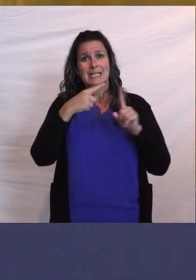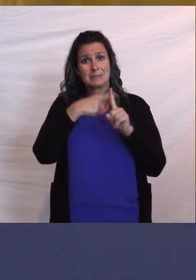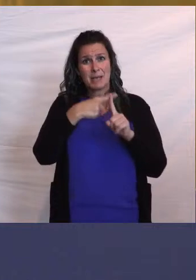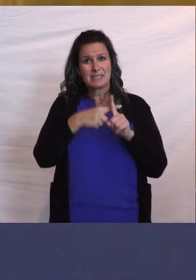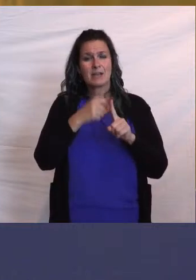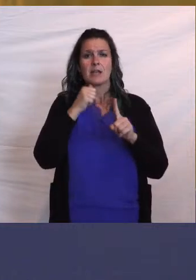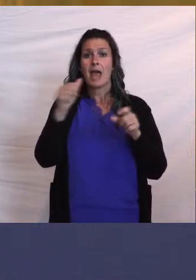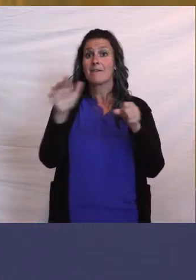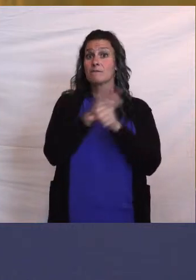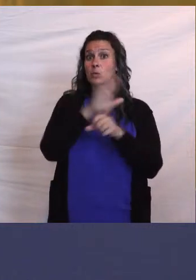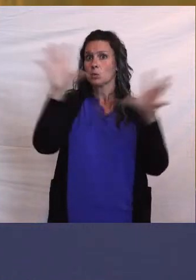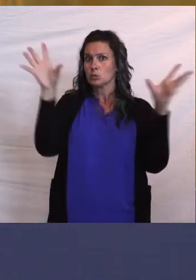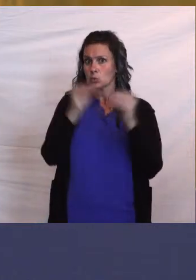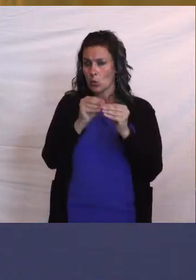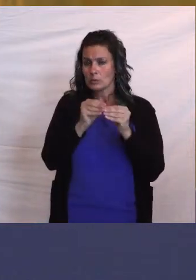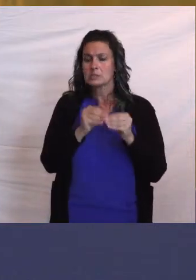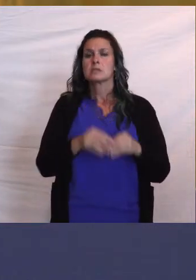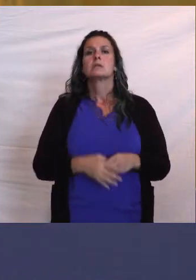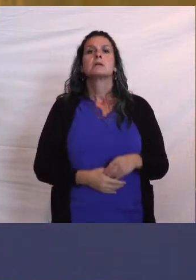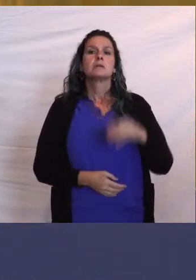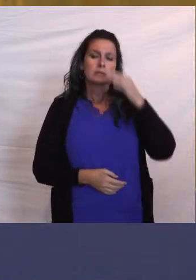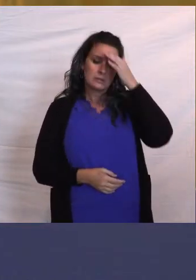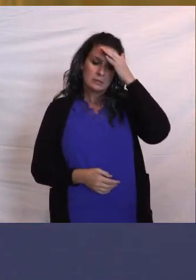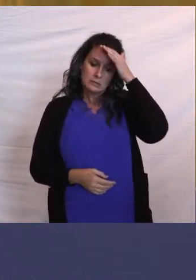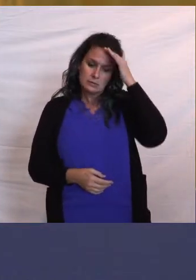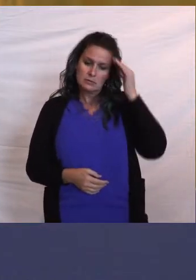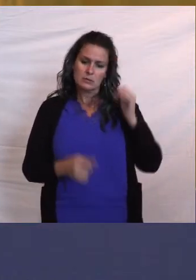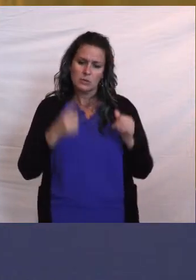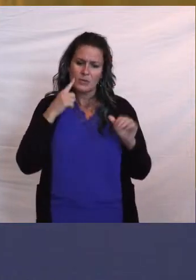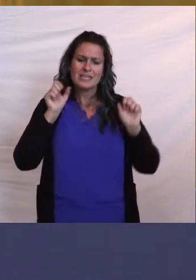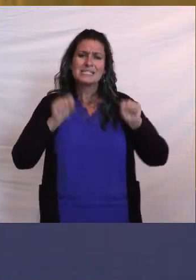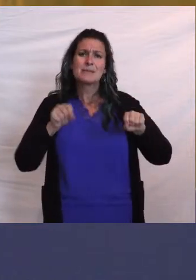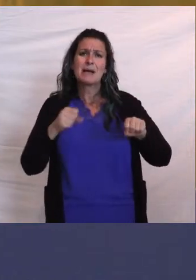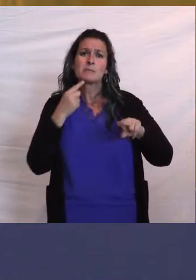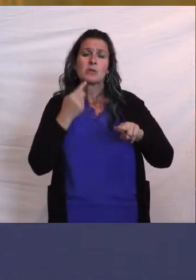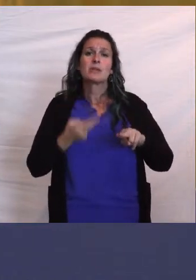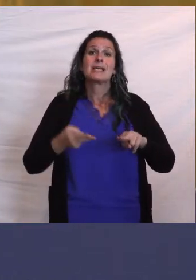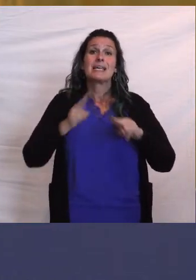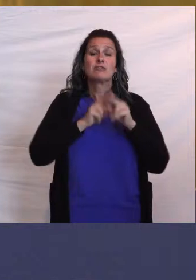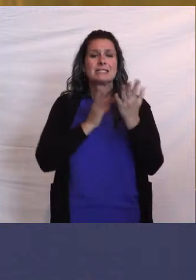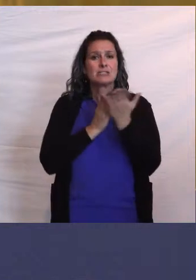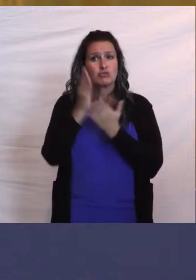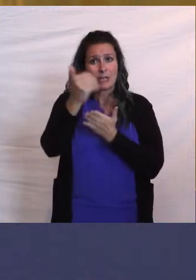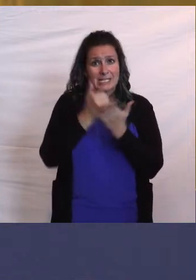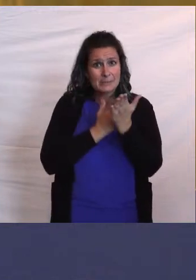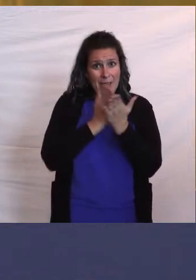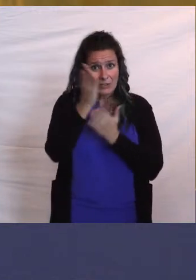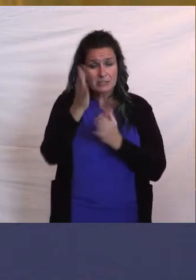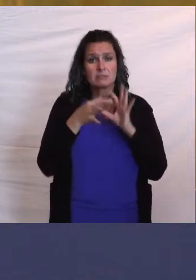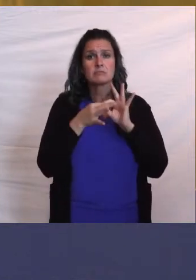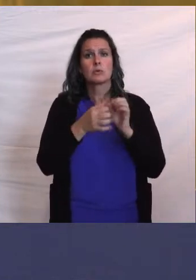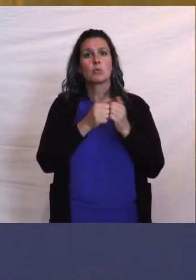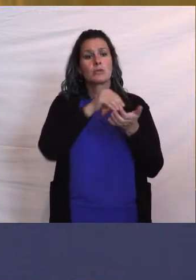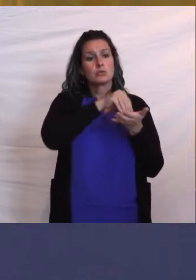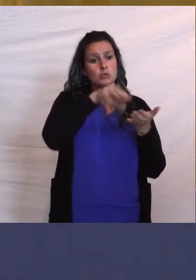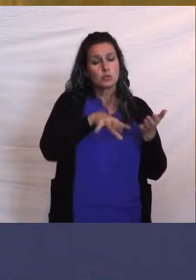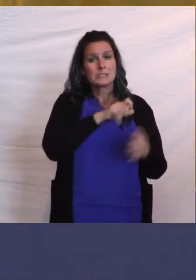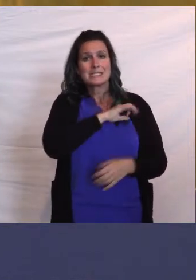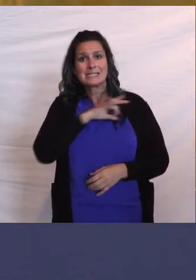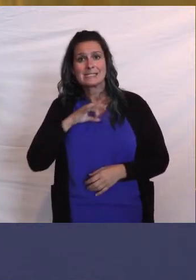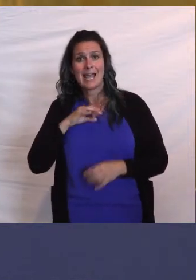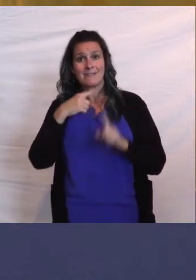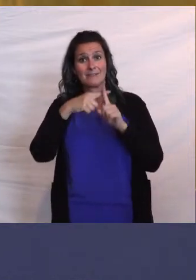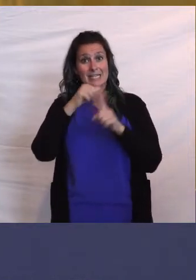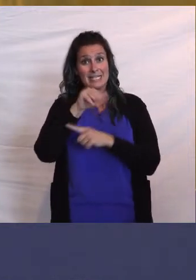outbreak totals? Do you think it's possible that the increased transparency about students and staff cases, not just